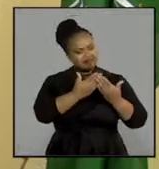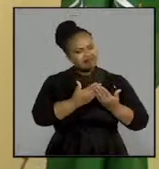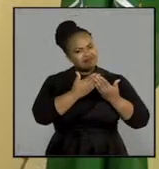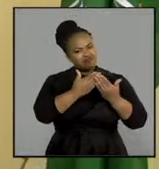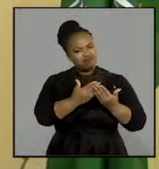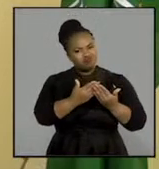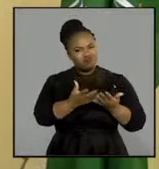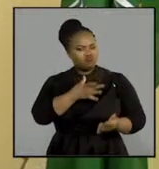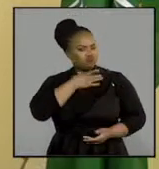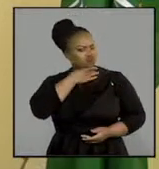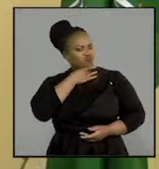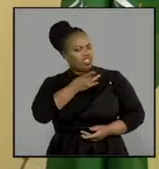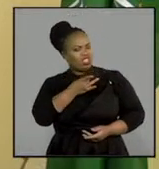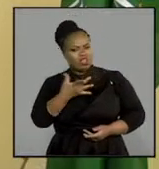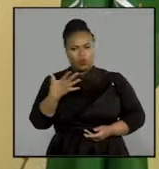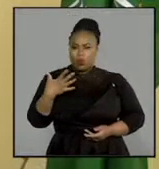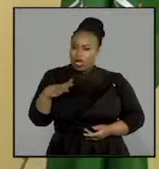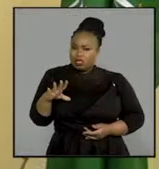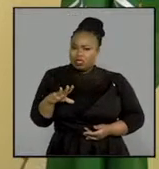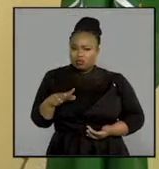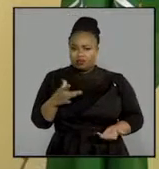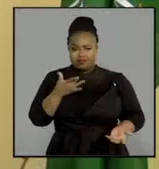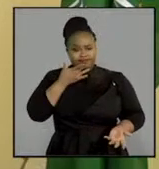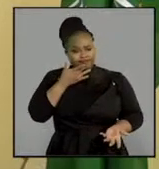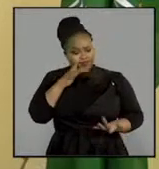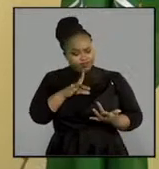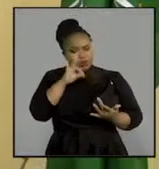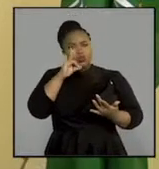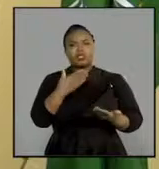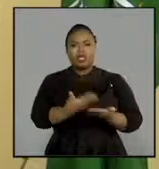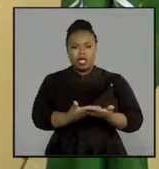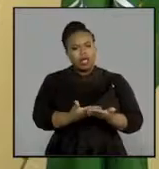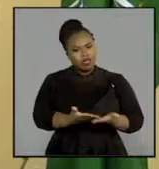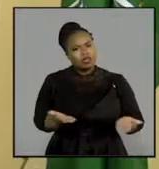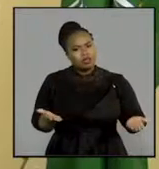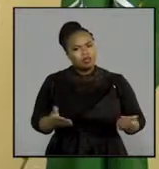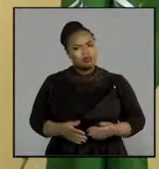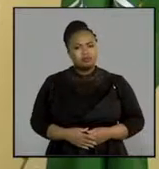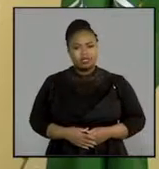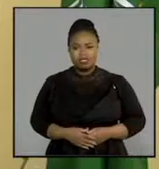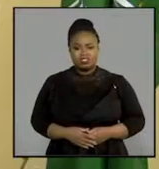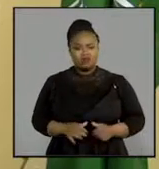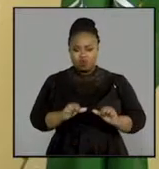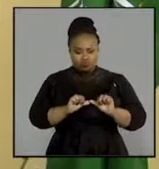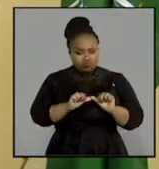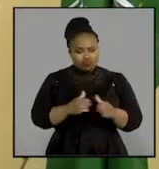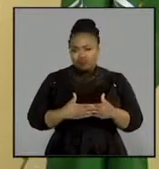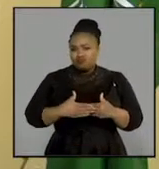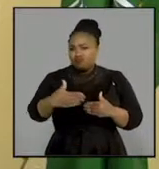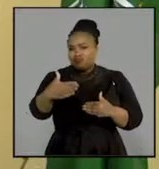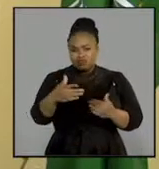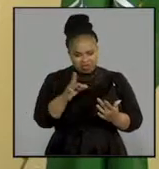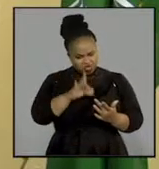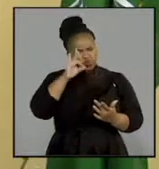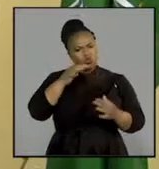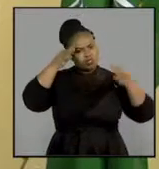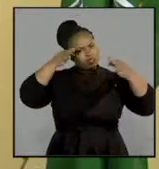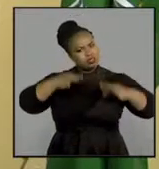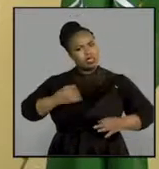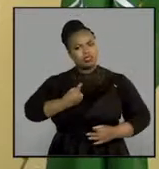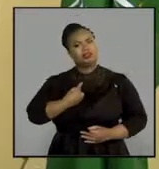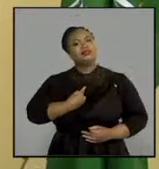can study what she wants to study, and for as long as she needs to,